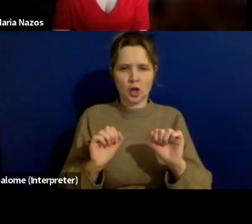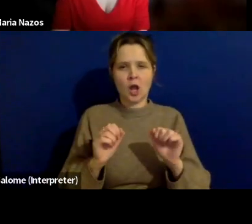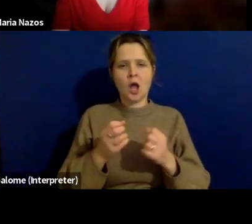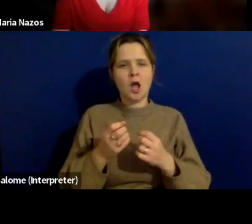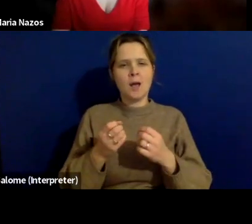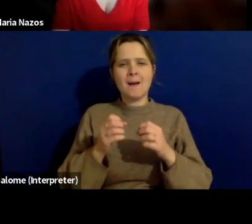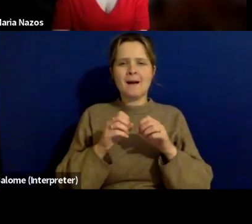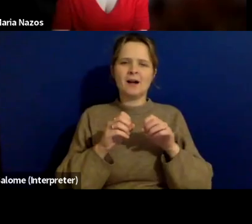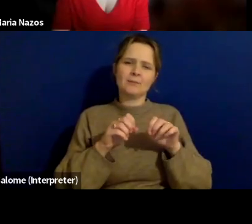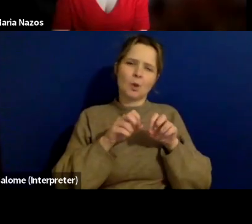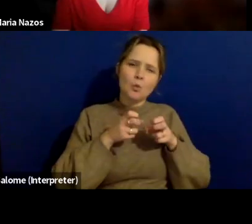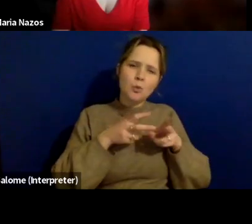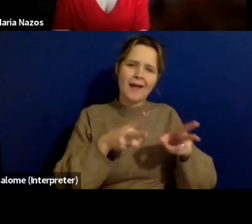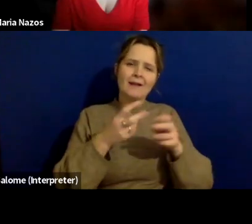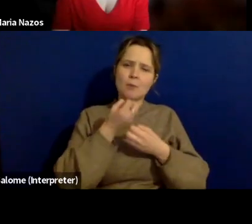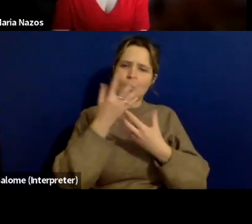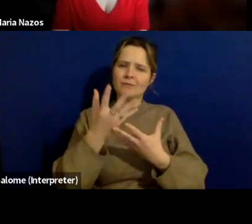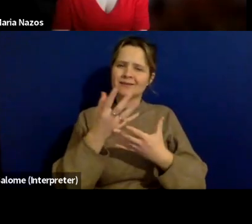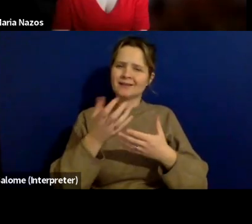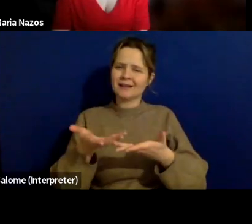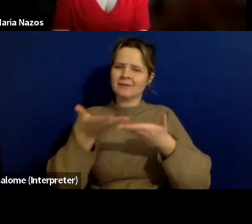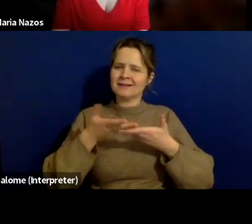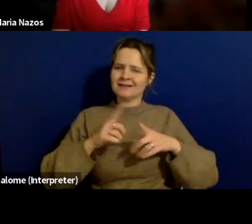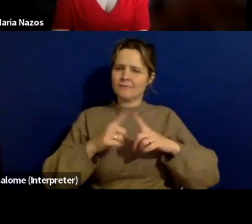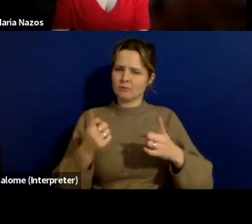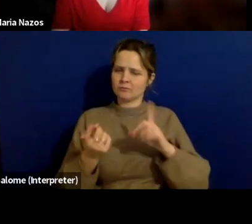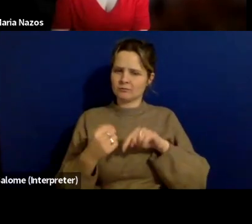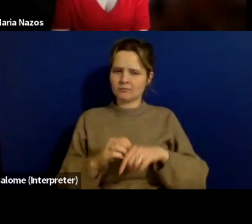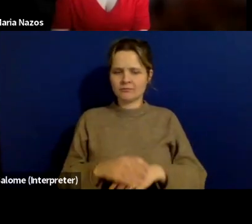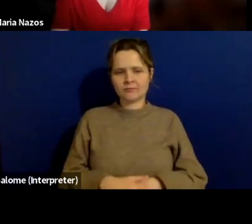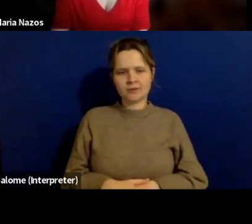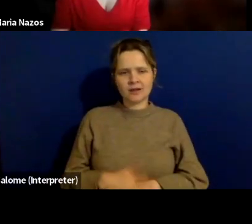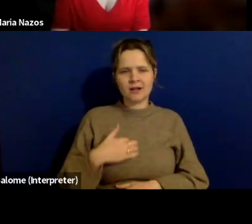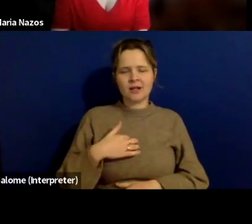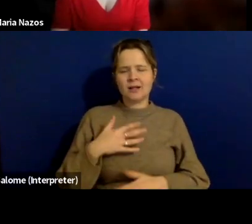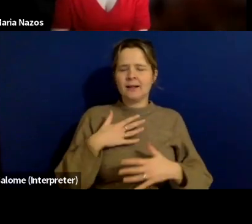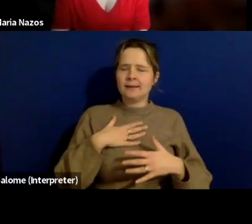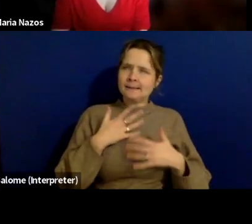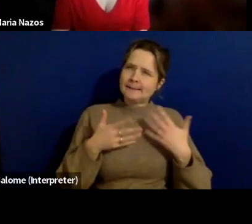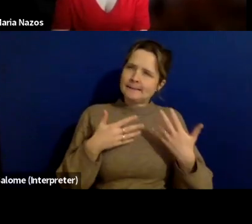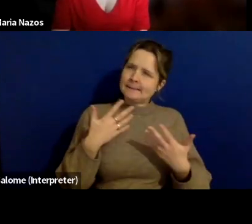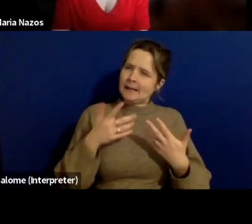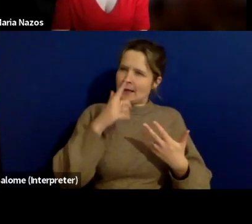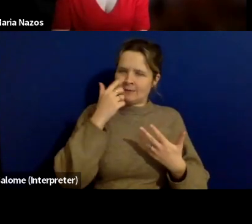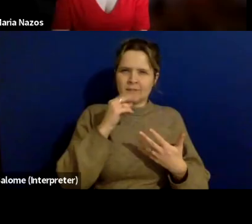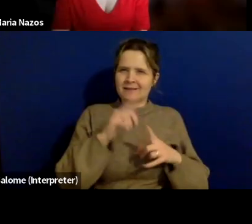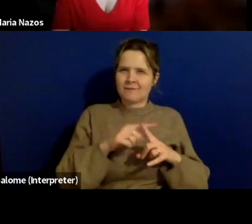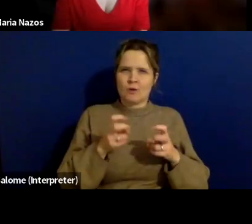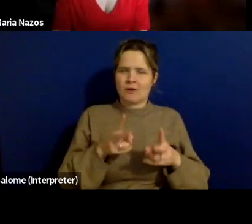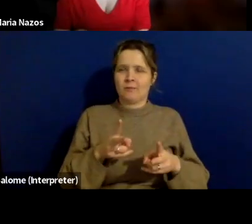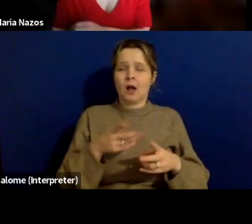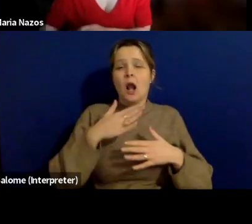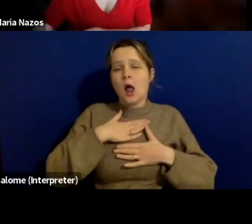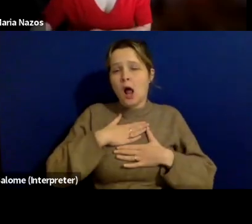poetry. And then I cannot speak in another way. I love very much ancient